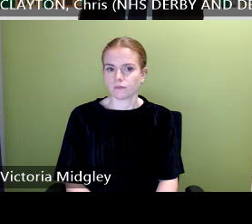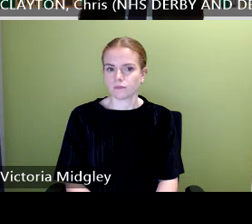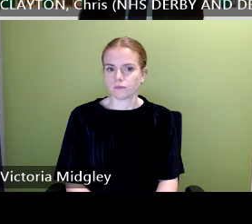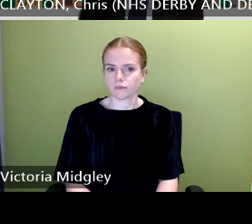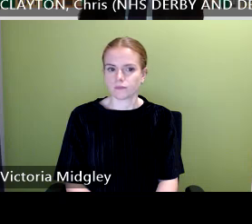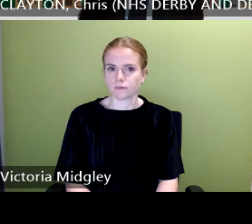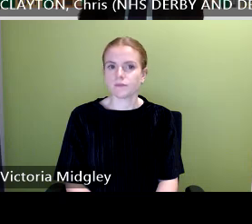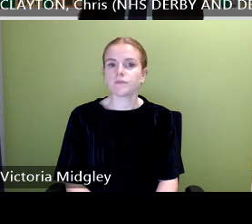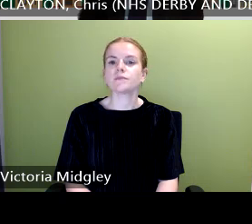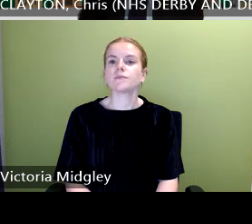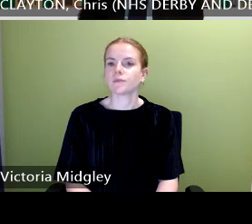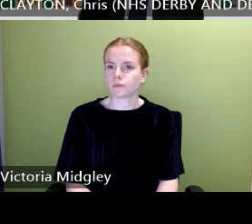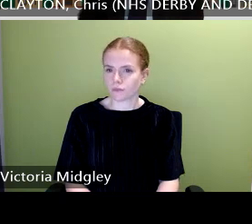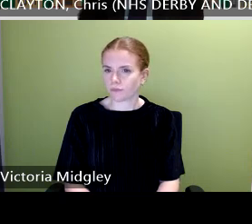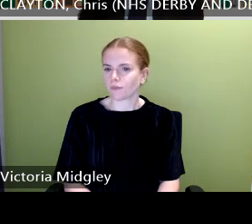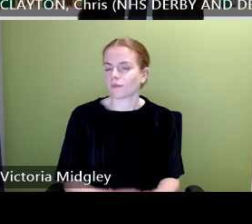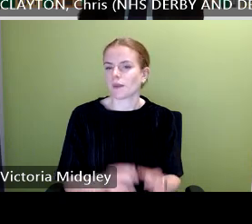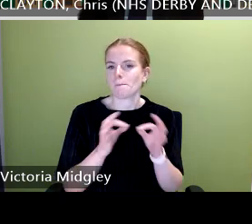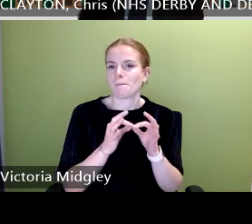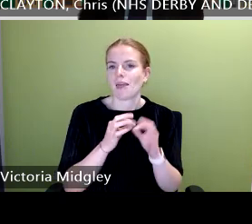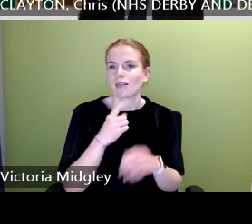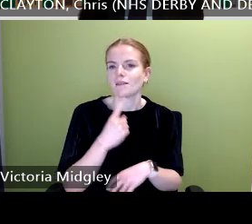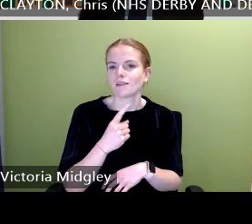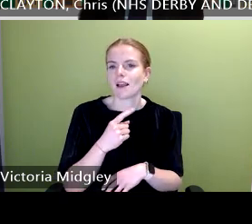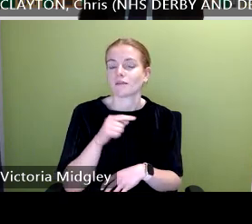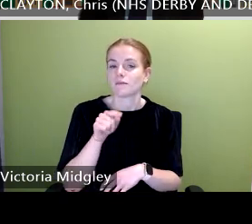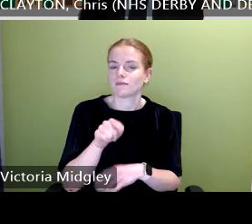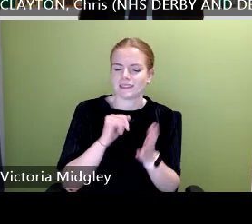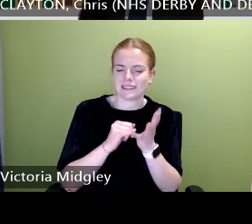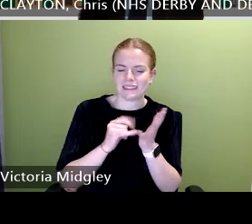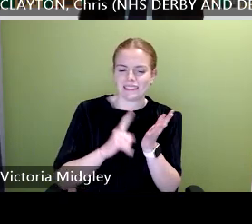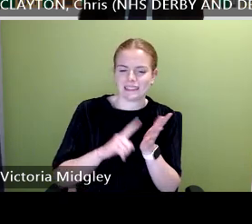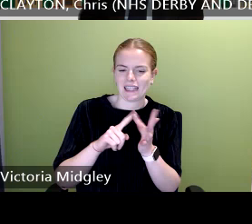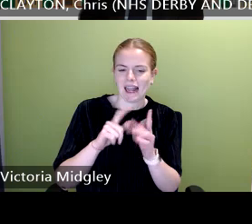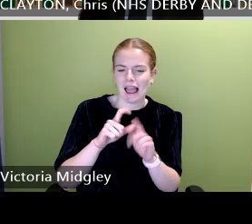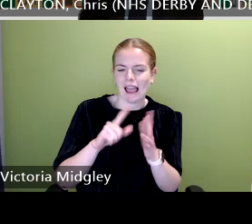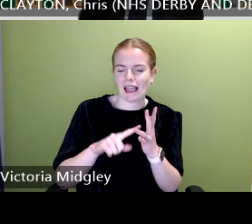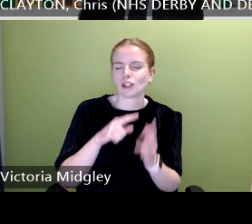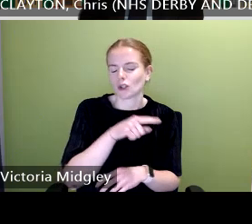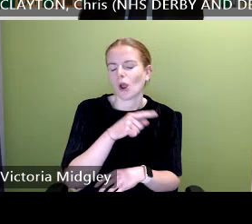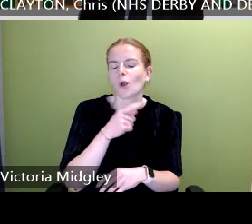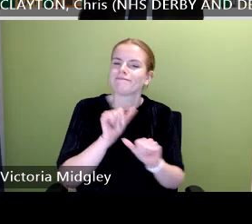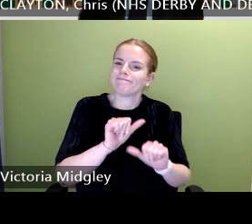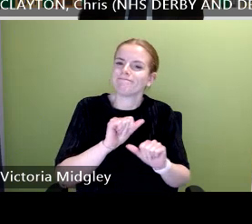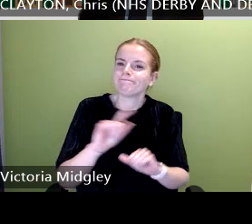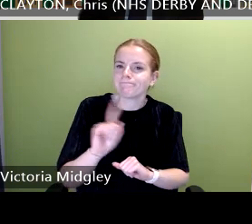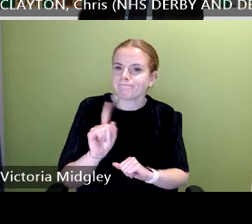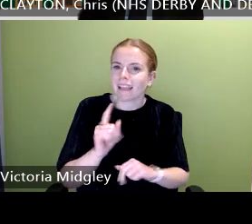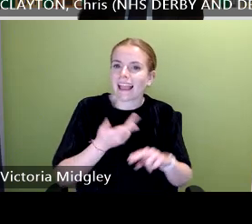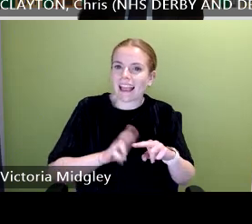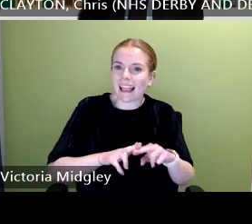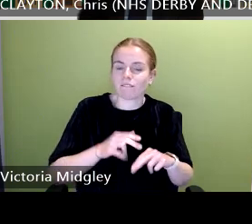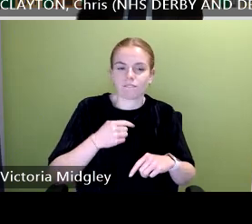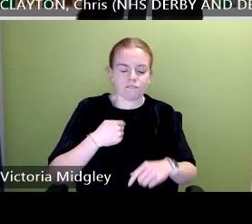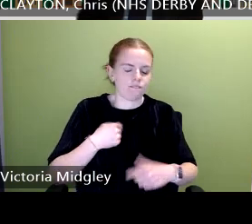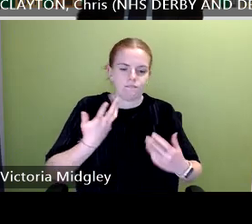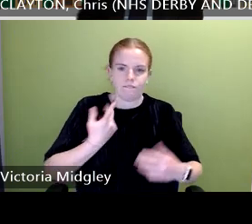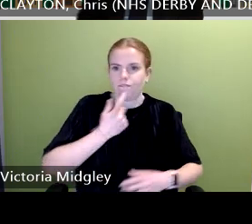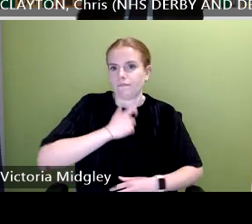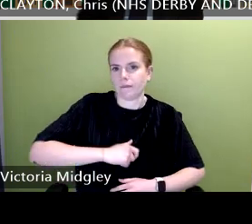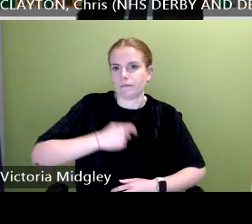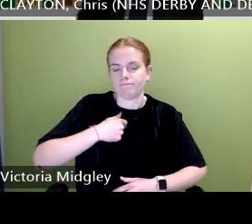I think it is good on this Slido that when words are repeated a lot, it starts making it larger and larger as well. So you kind of see what sometimes a bit of the majority